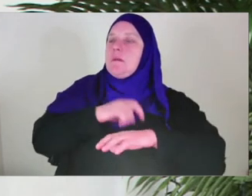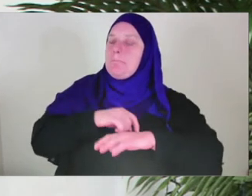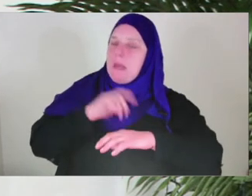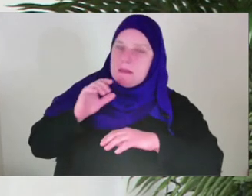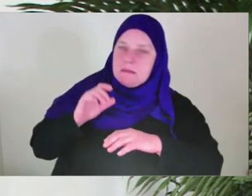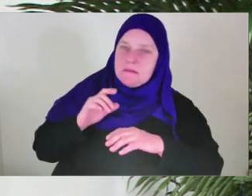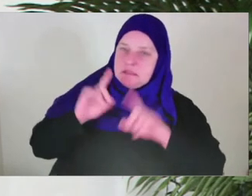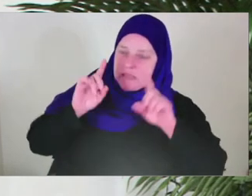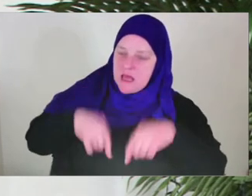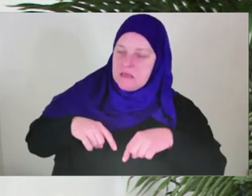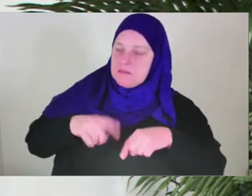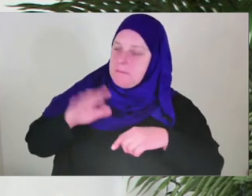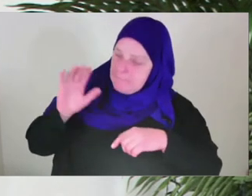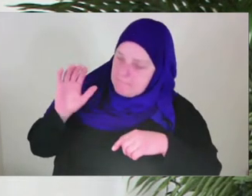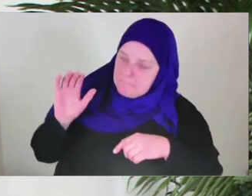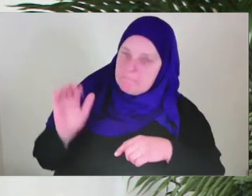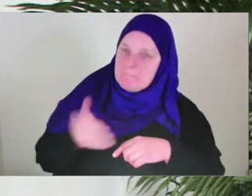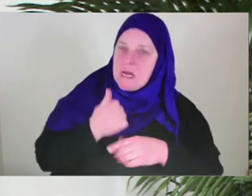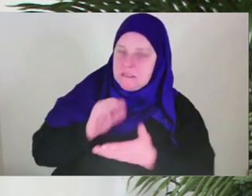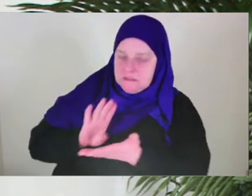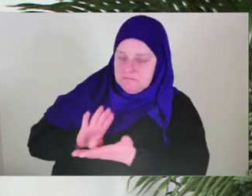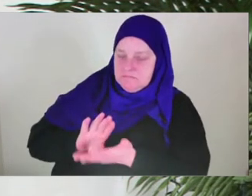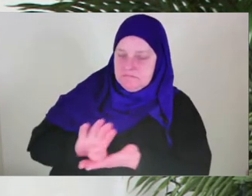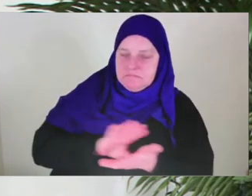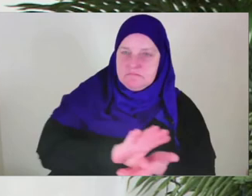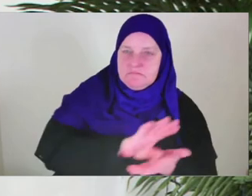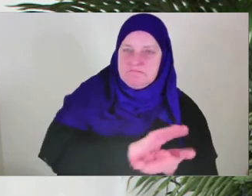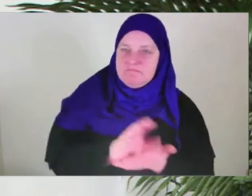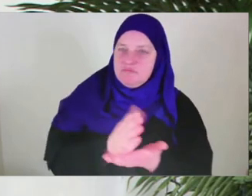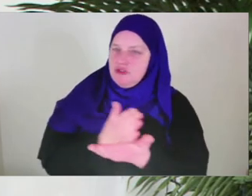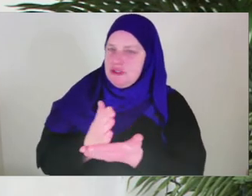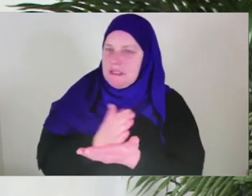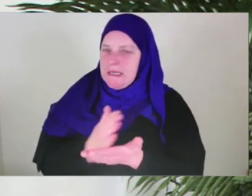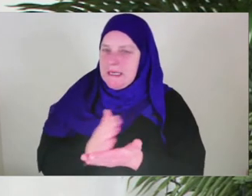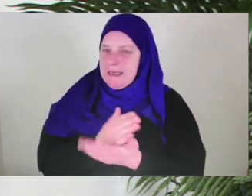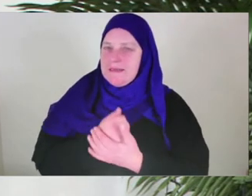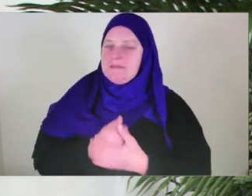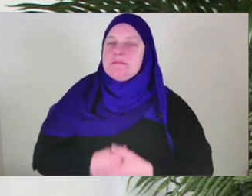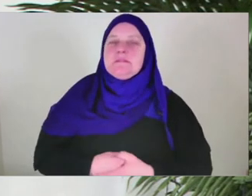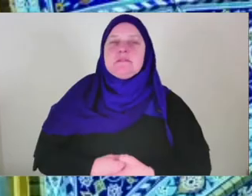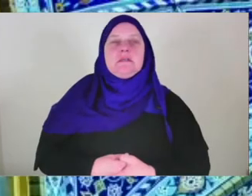relevant today? And who does it apply to?